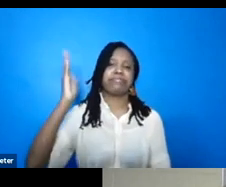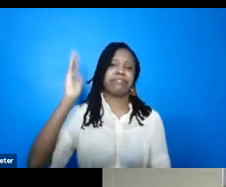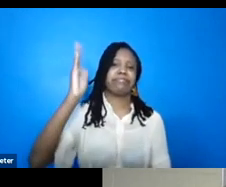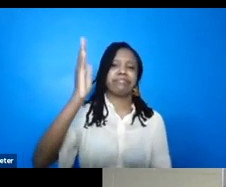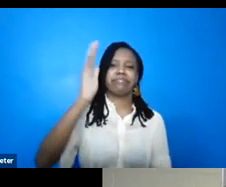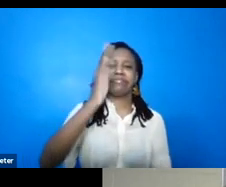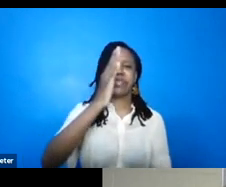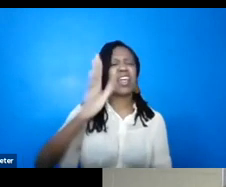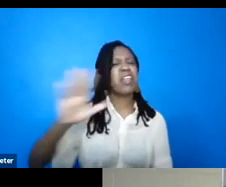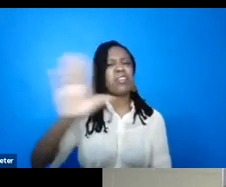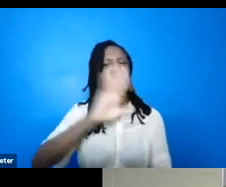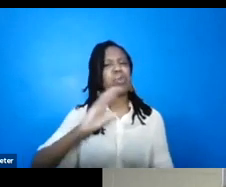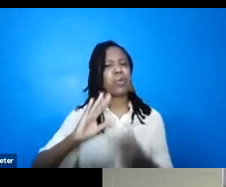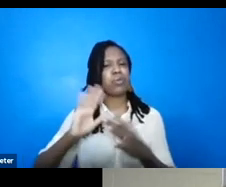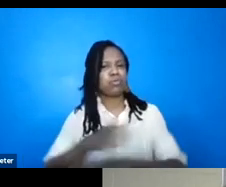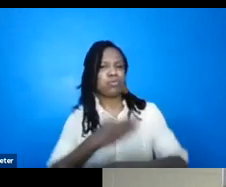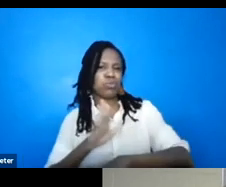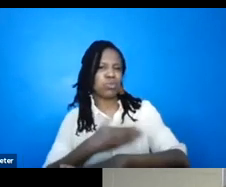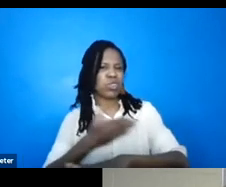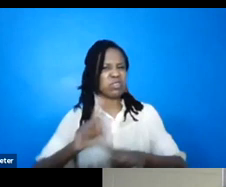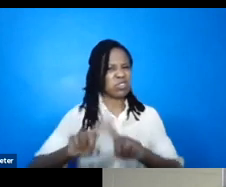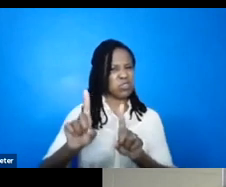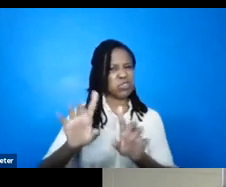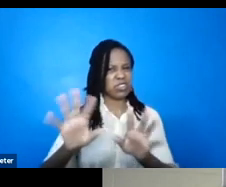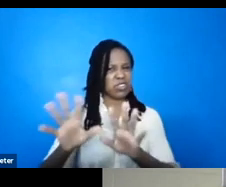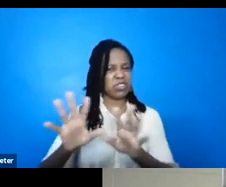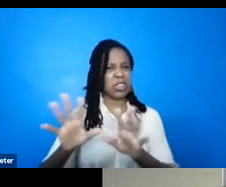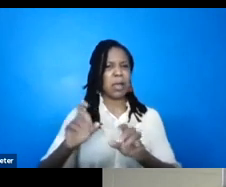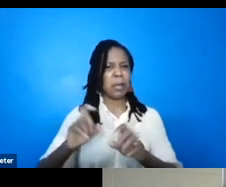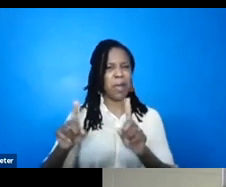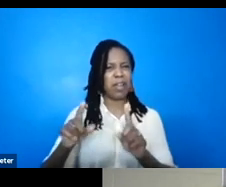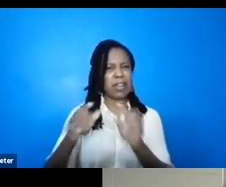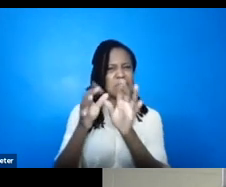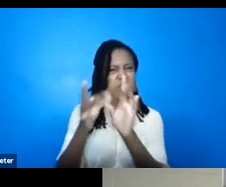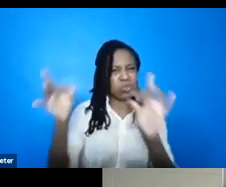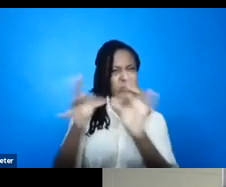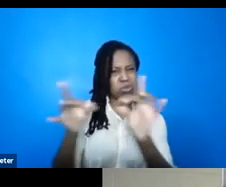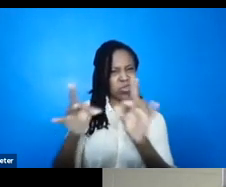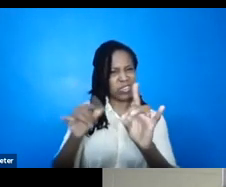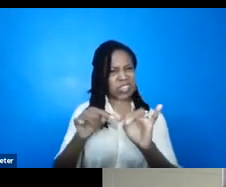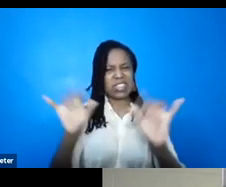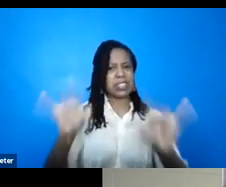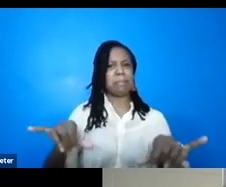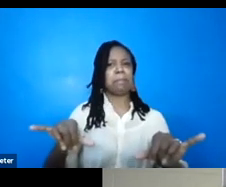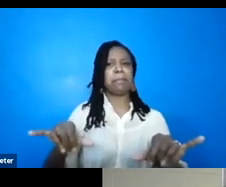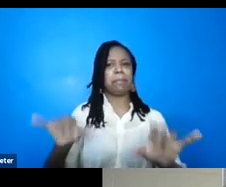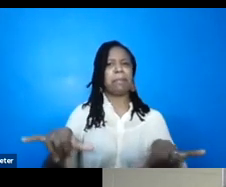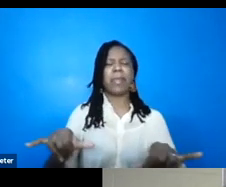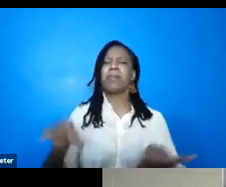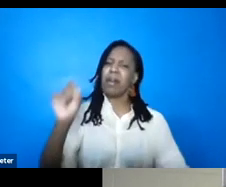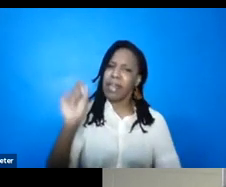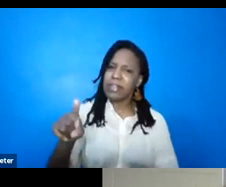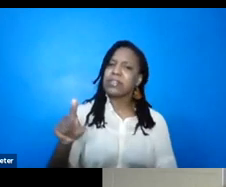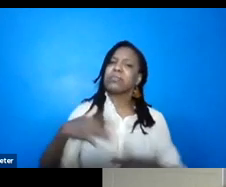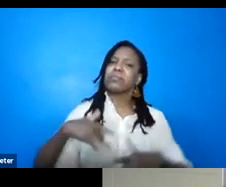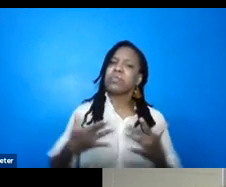challenge them. Sometimes I print out the lyrics. I'd be like, yo, what is your favorite rap song? What is your favorite song? And they would tell me, and I would say, let's go print this song out.